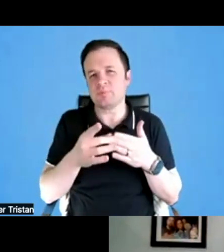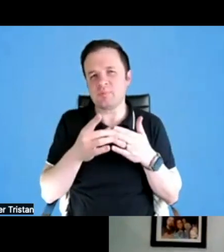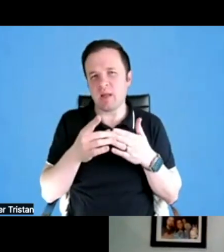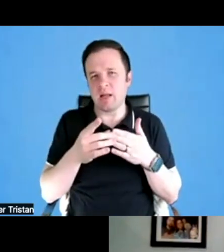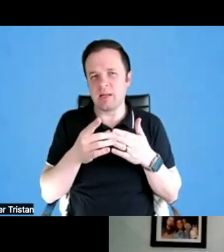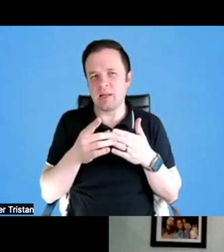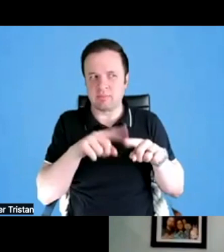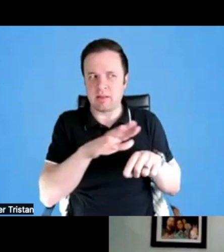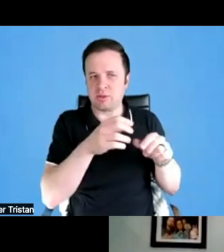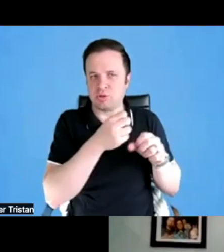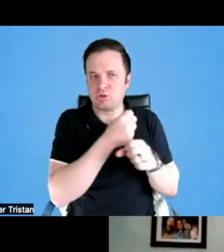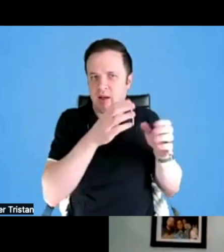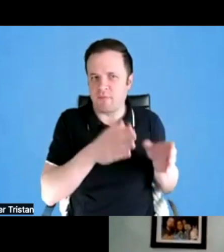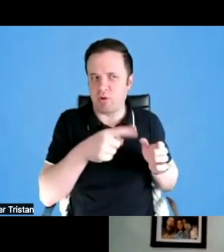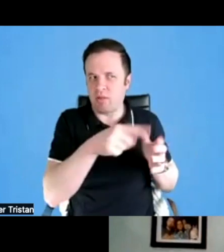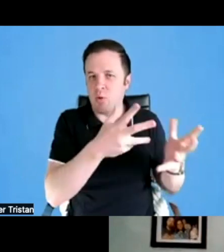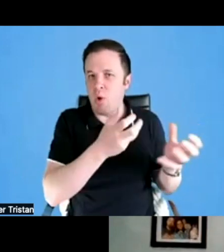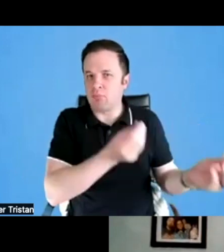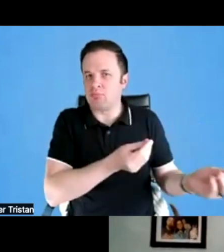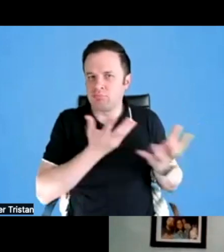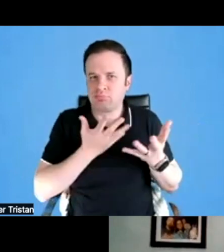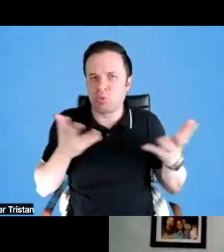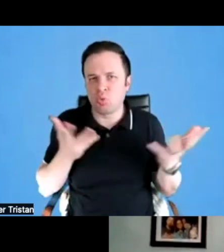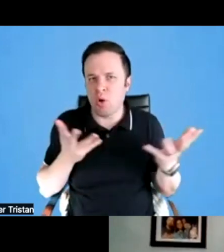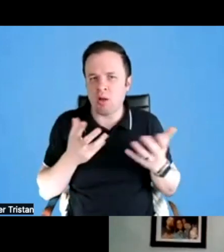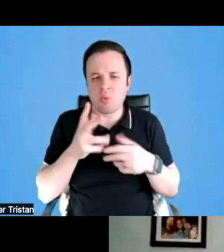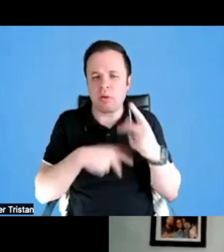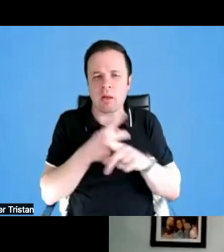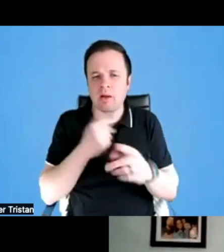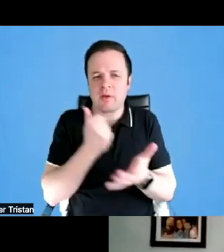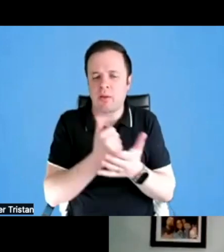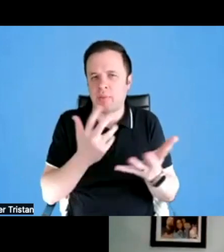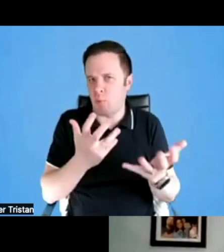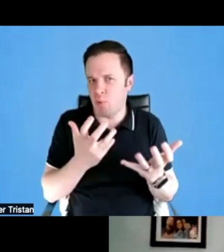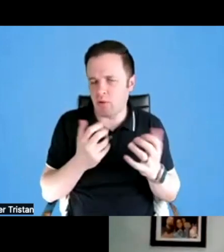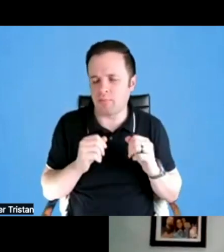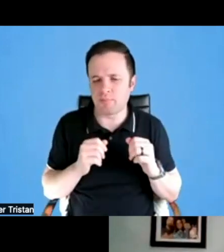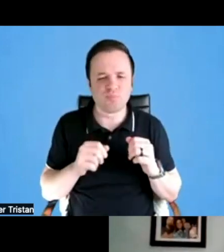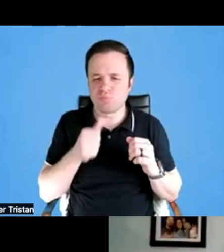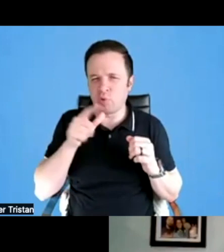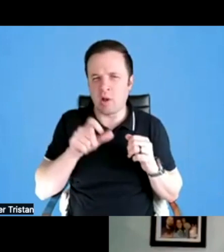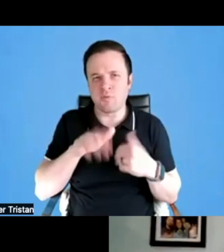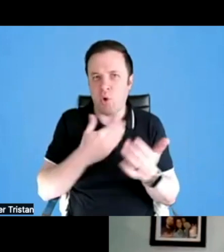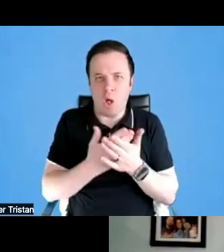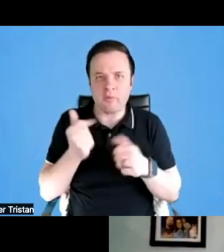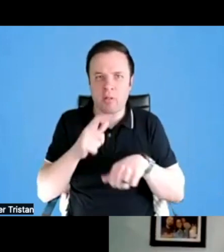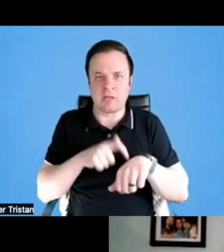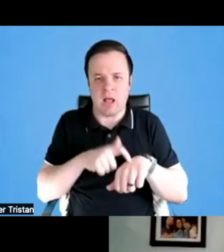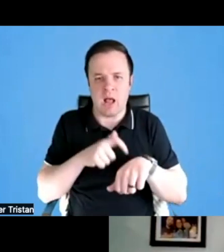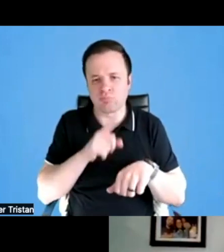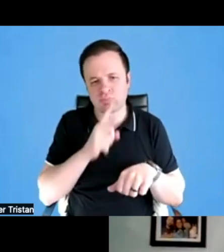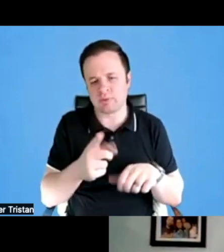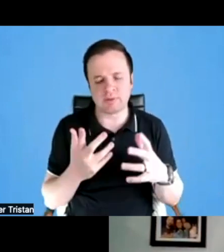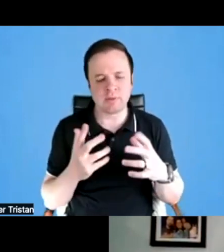survivor and what is it that they want to share with you and what kind of help they're seeking from you. And so you don't have to do all of it all of the time. It really